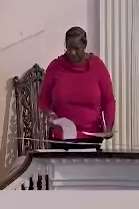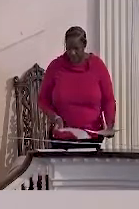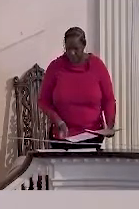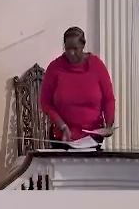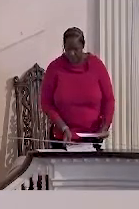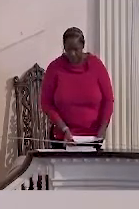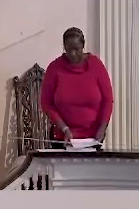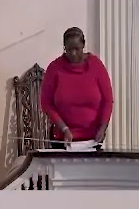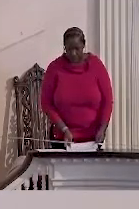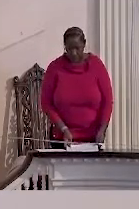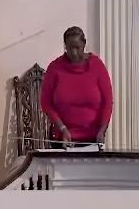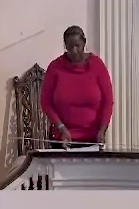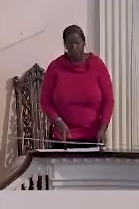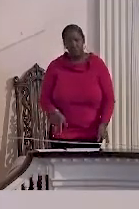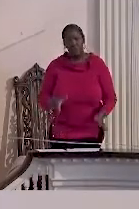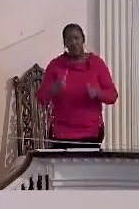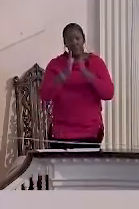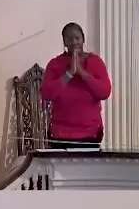Spirit of life,